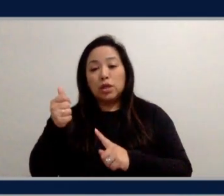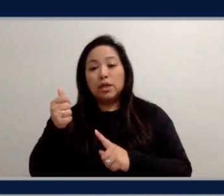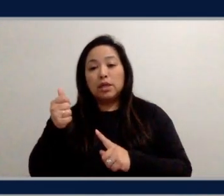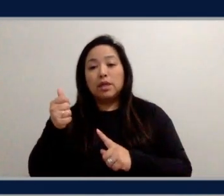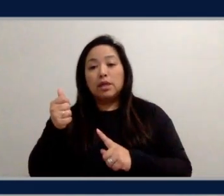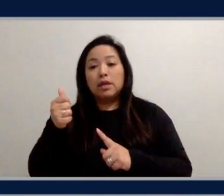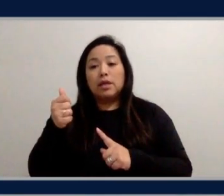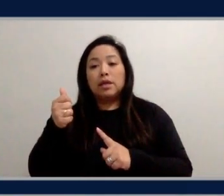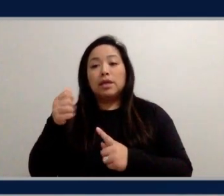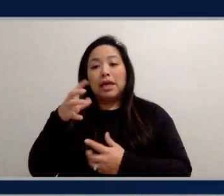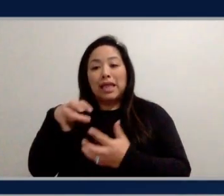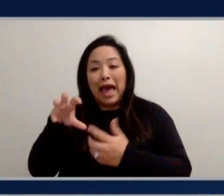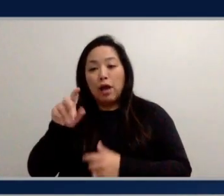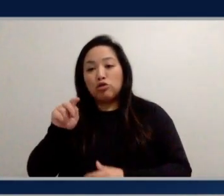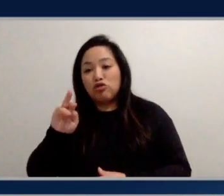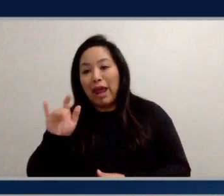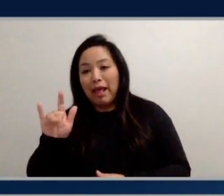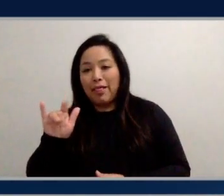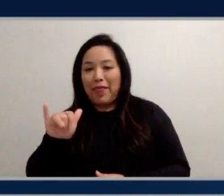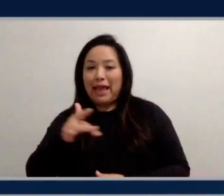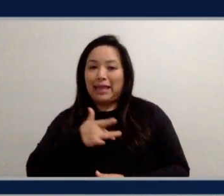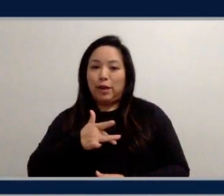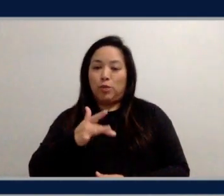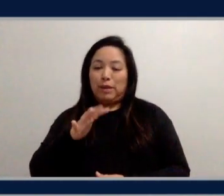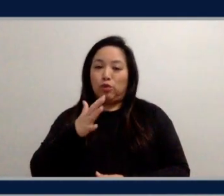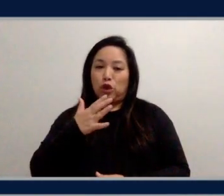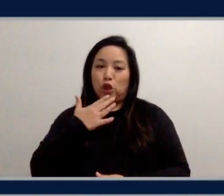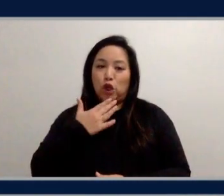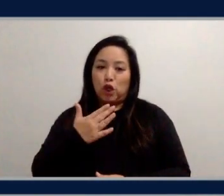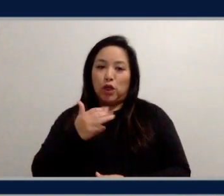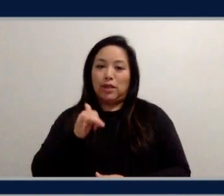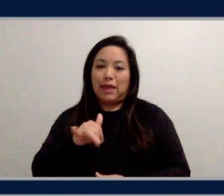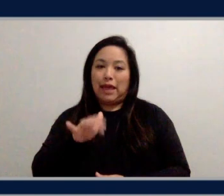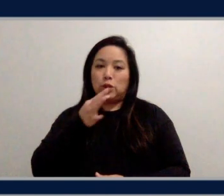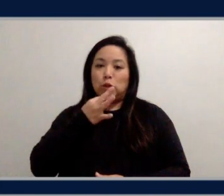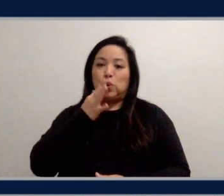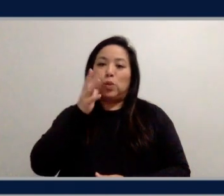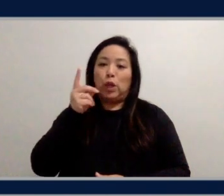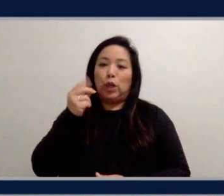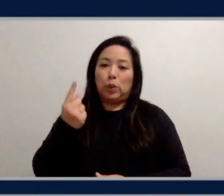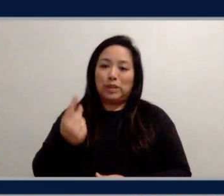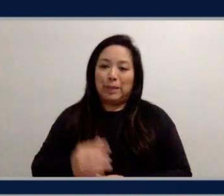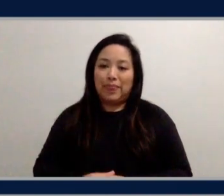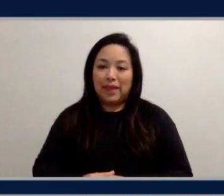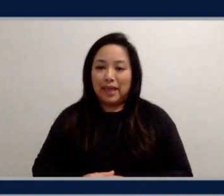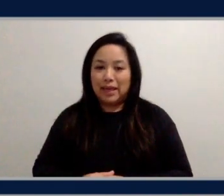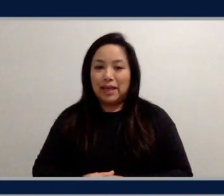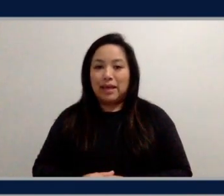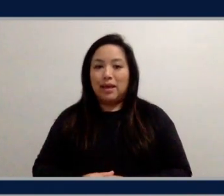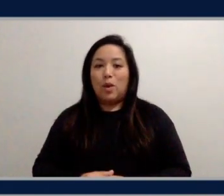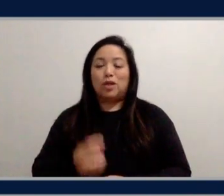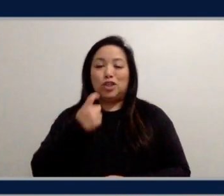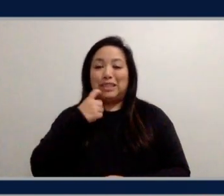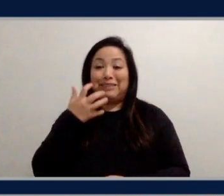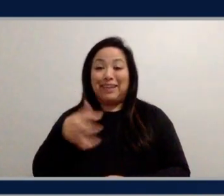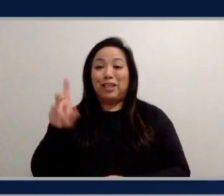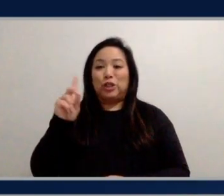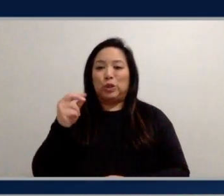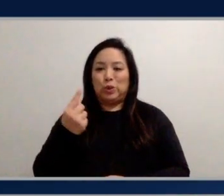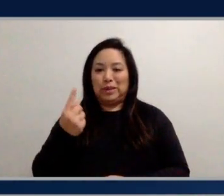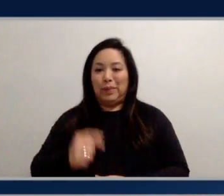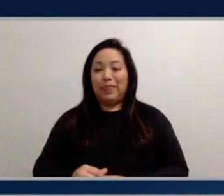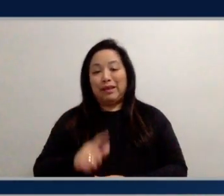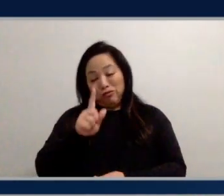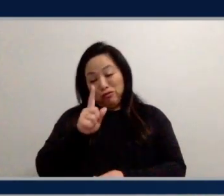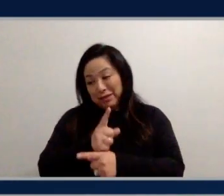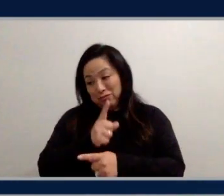that's usually a pretty good indicator immediately that they're about to do something, exactly, or have just done something. I know, and